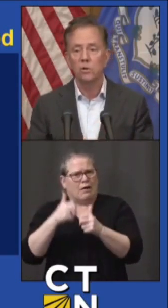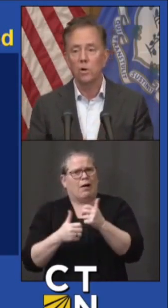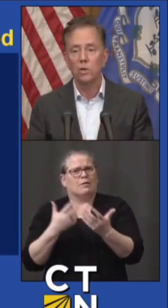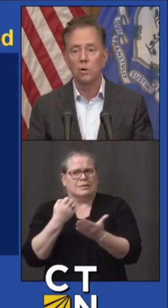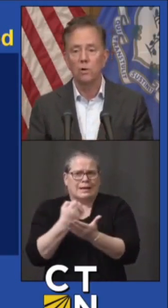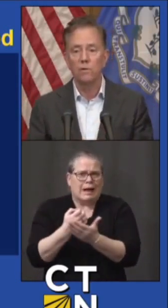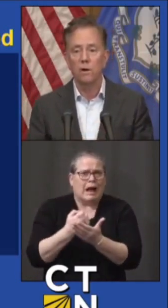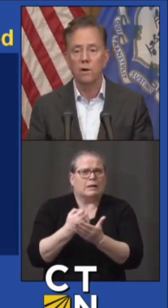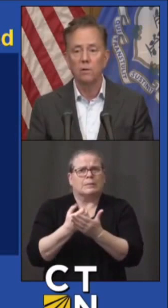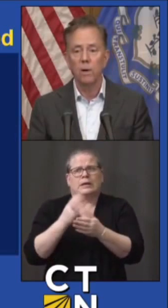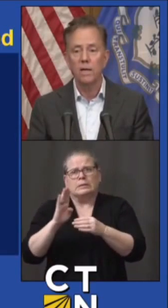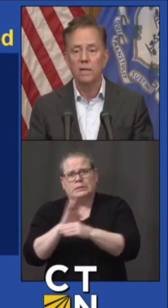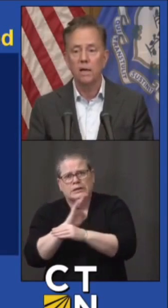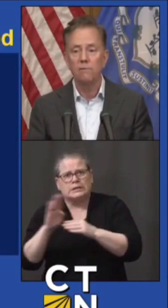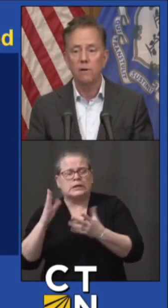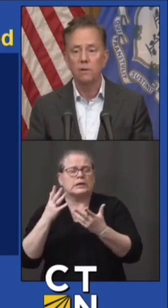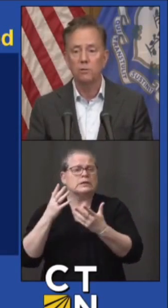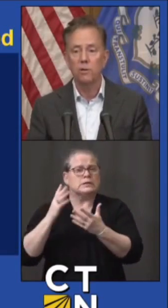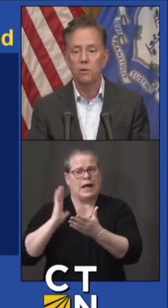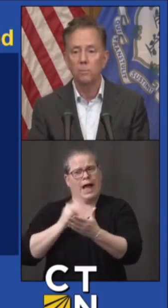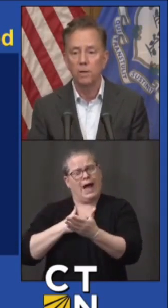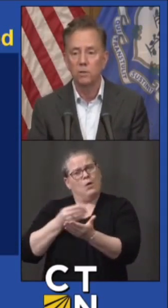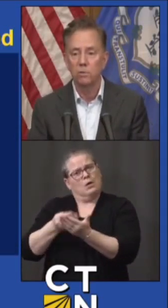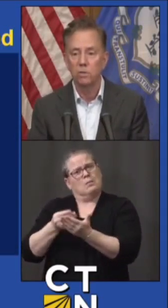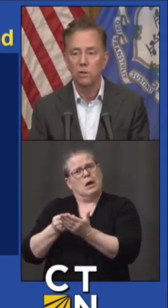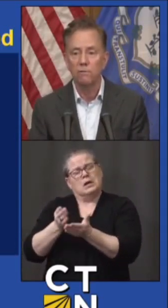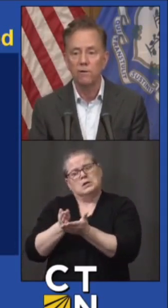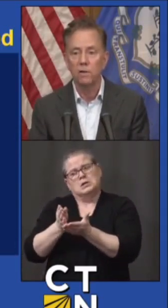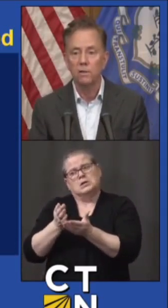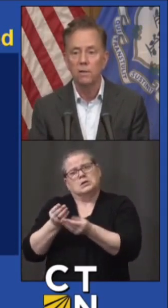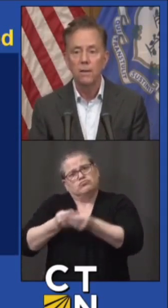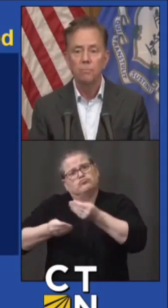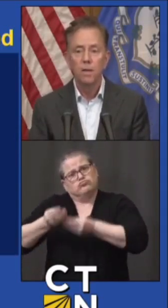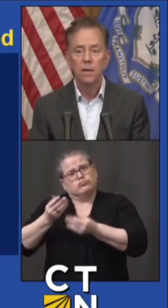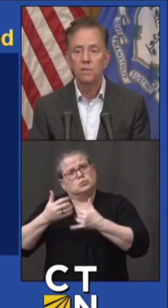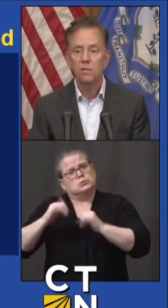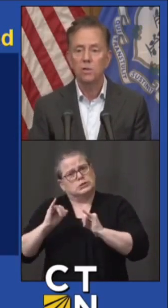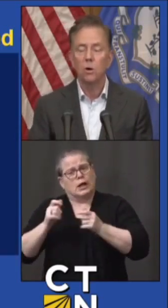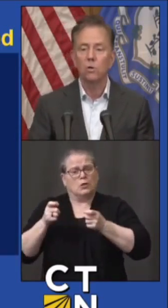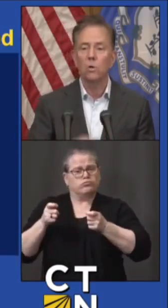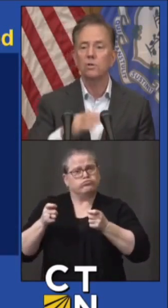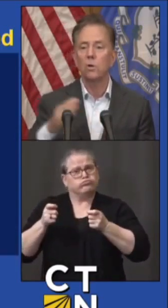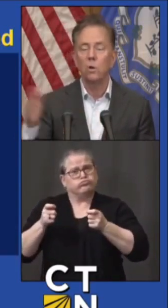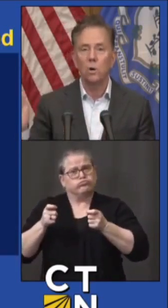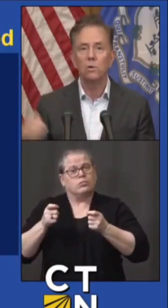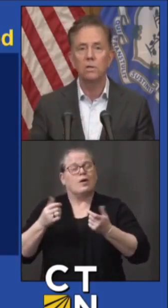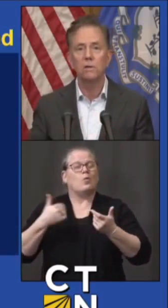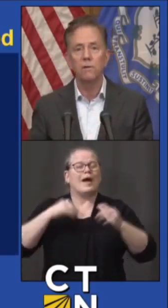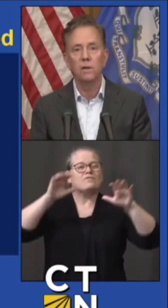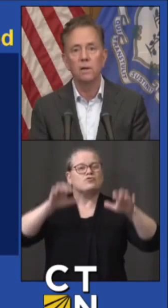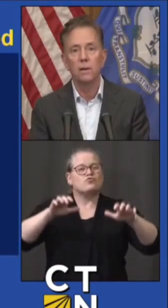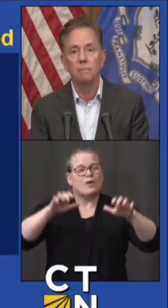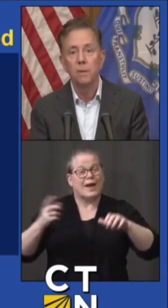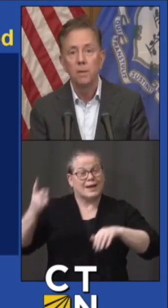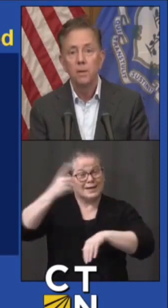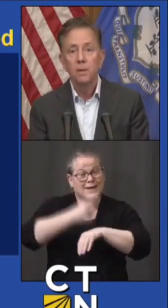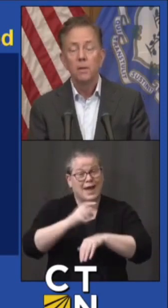take strong note of our rainy day fund, which we call the Budget Reserve Fund. And this is across all the